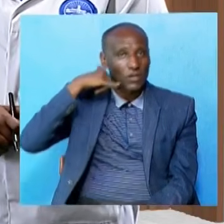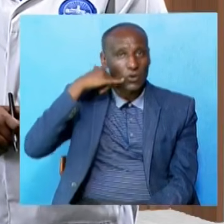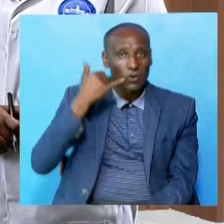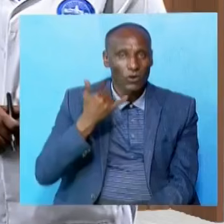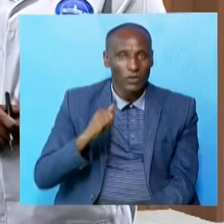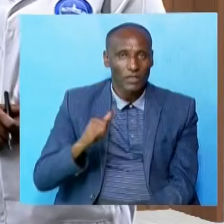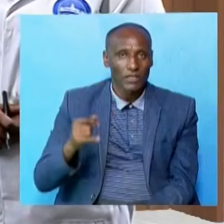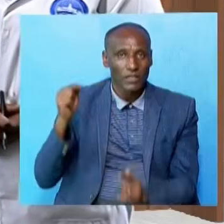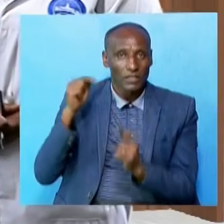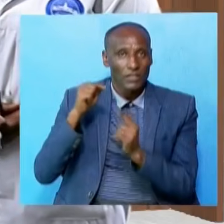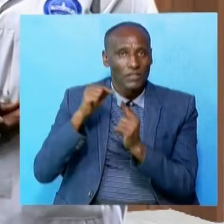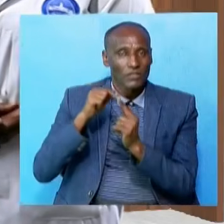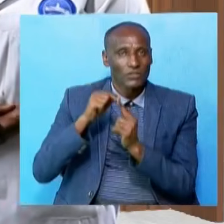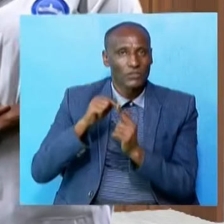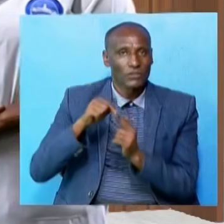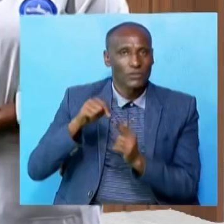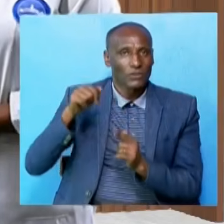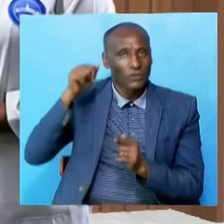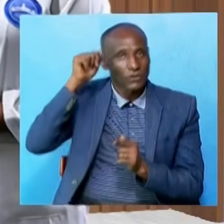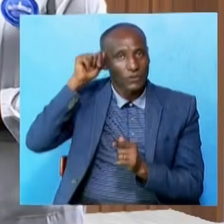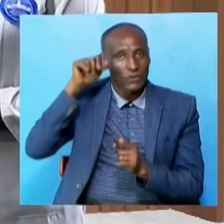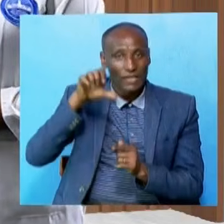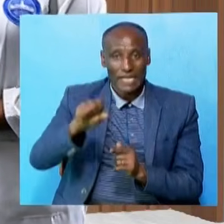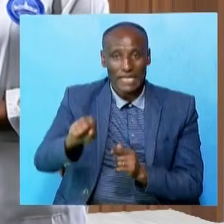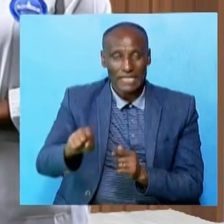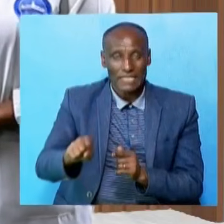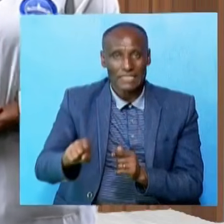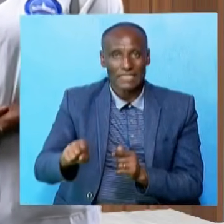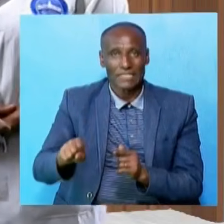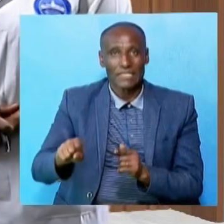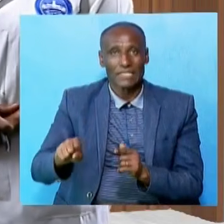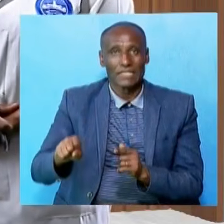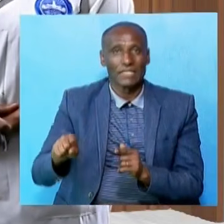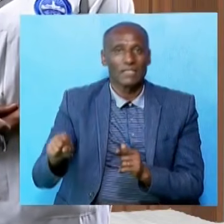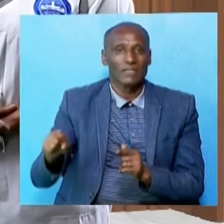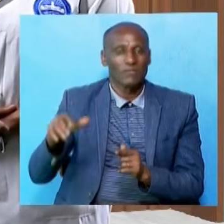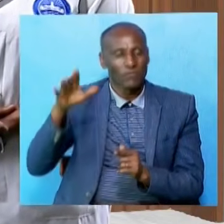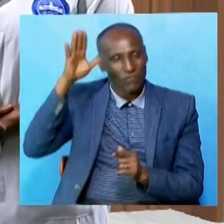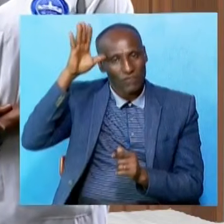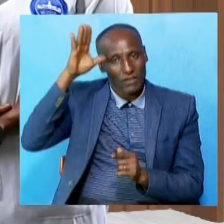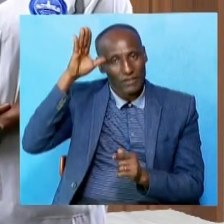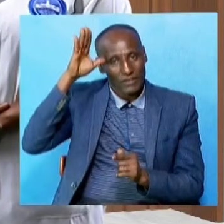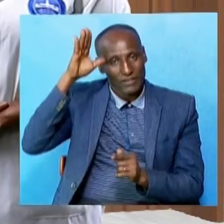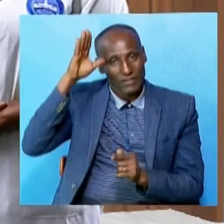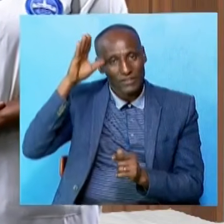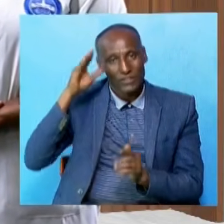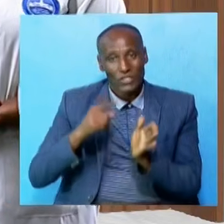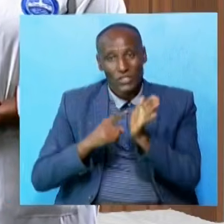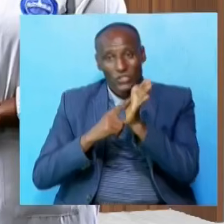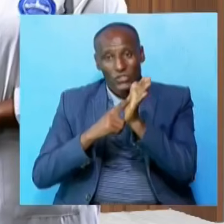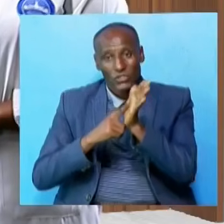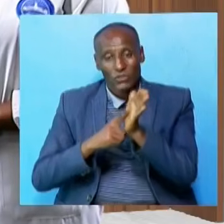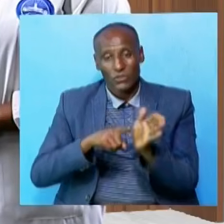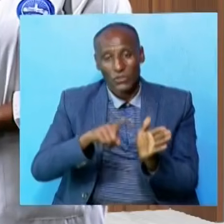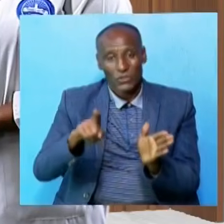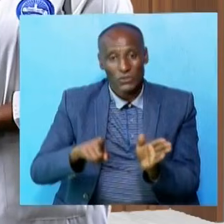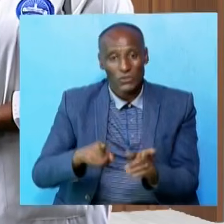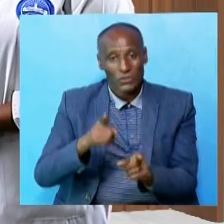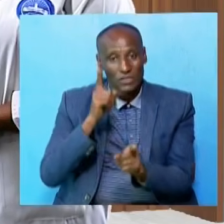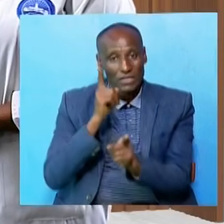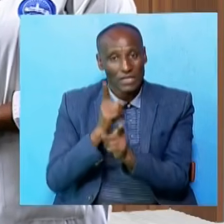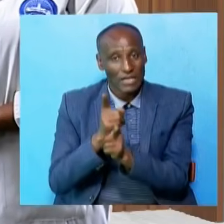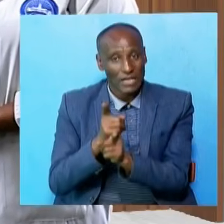Okay? Did you show your answers to your friends or your parents? And what did you say?